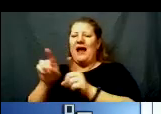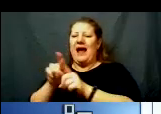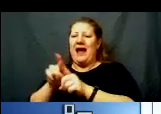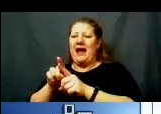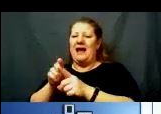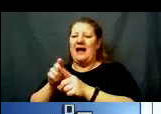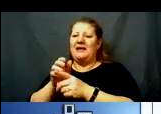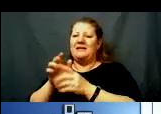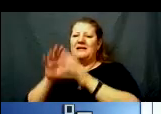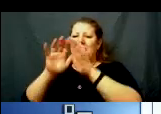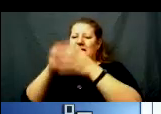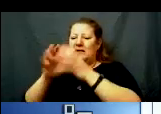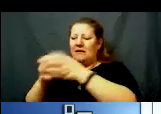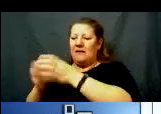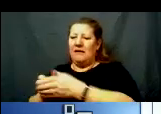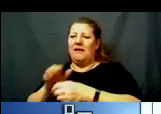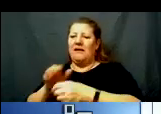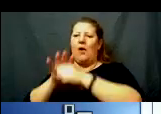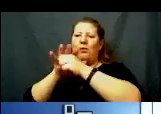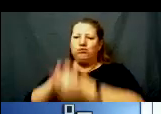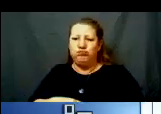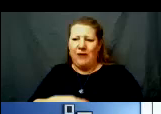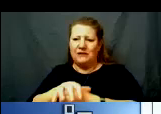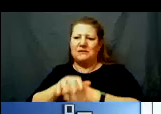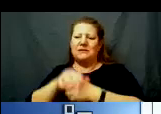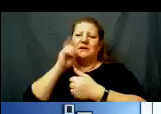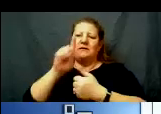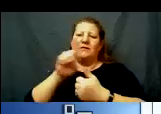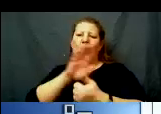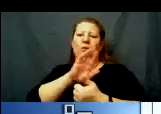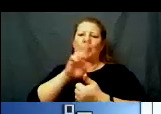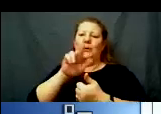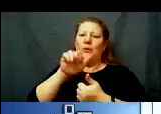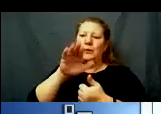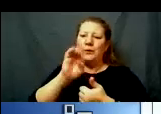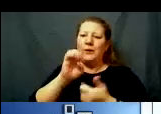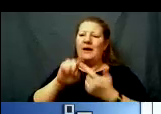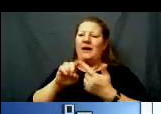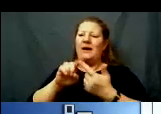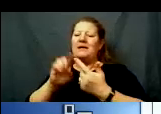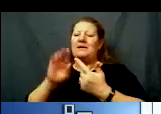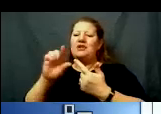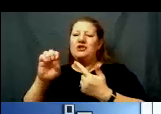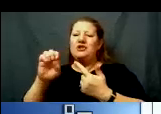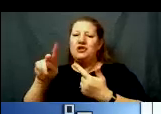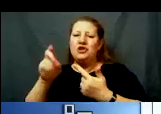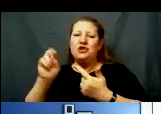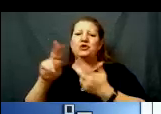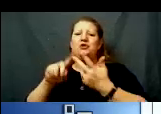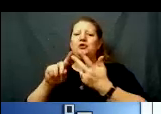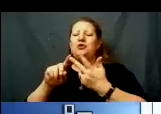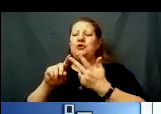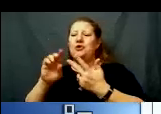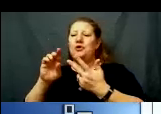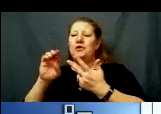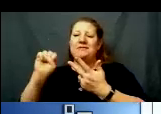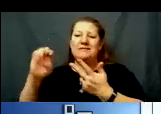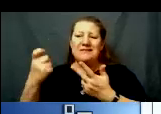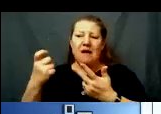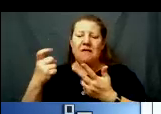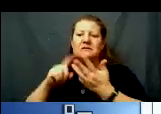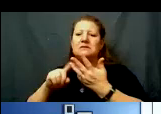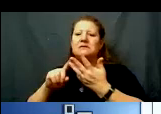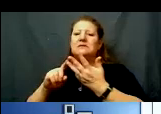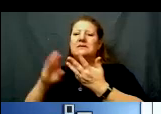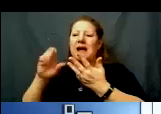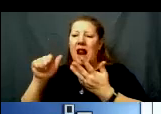and classed and colonial oppression, right? That those things aren't incidental to the prison system. They're at the core, right?